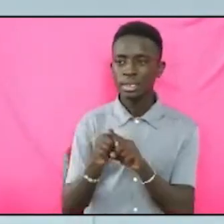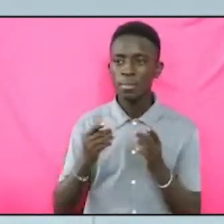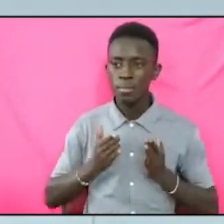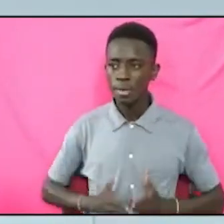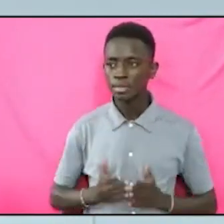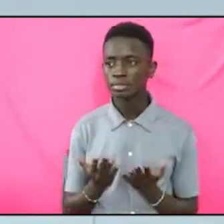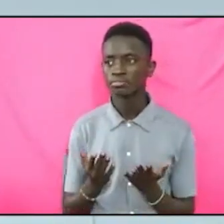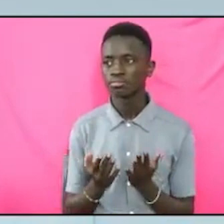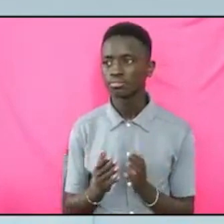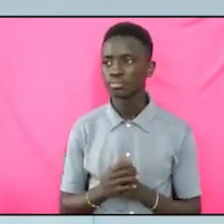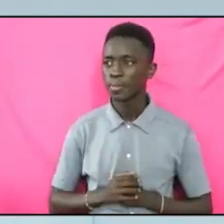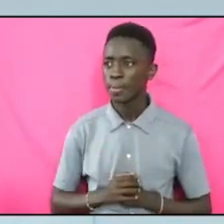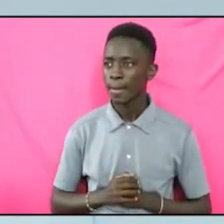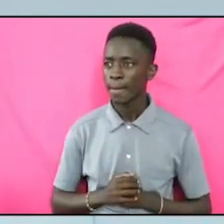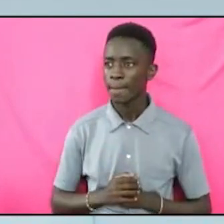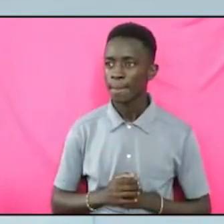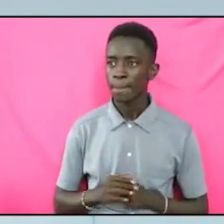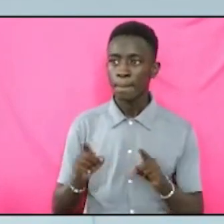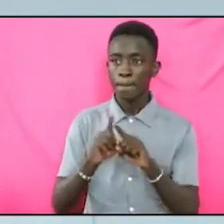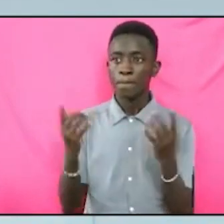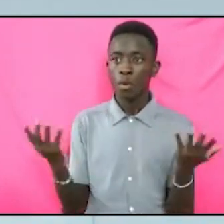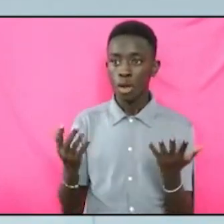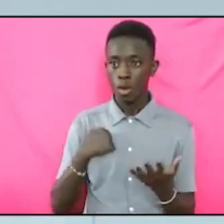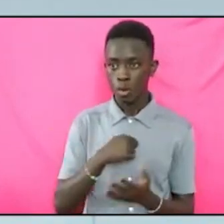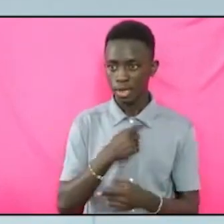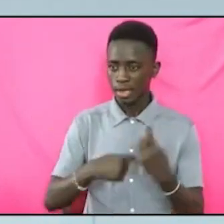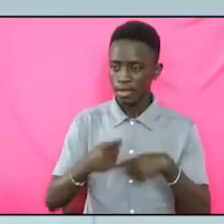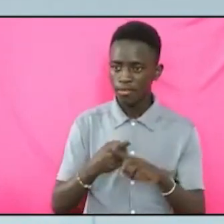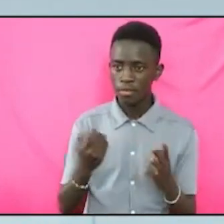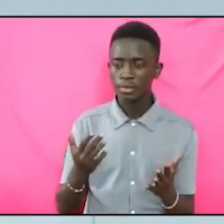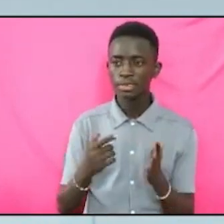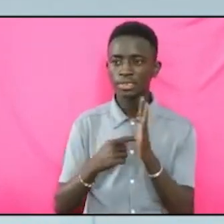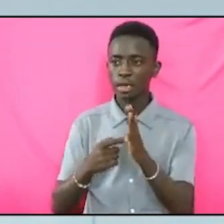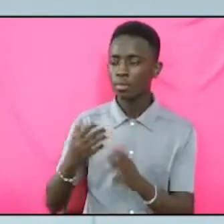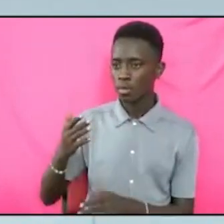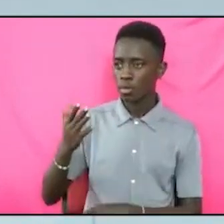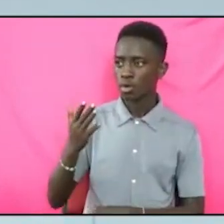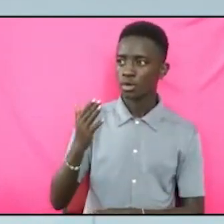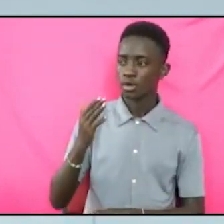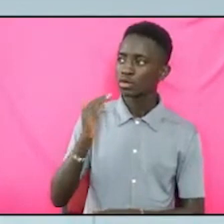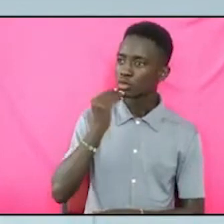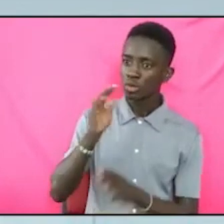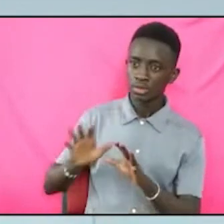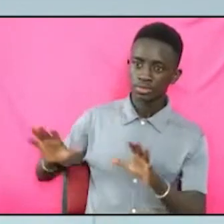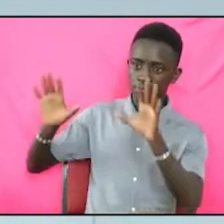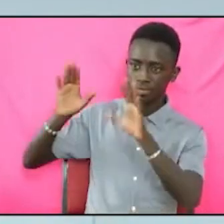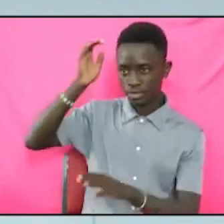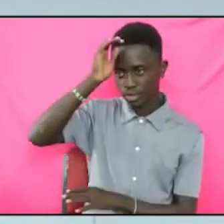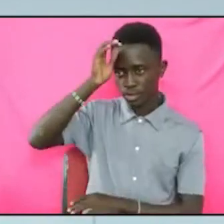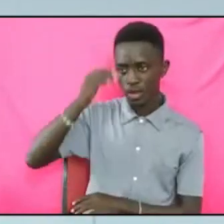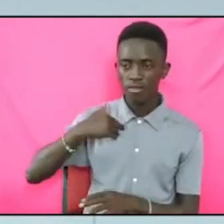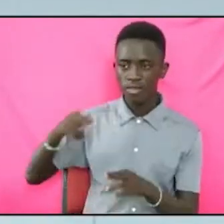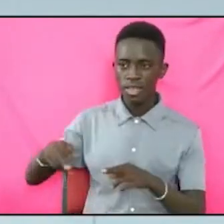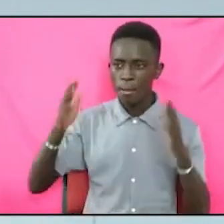Trans-Nzoia, where we come from, and we have a big river called River Nzoia. When you are told to go and shower in River